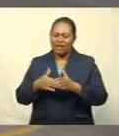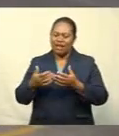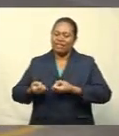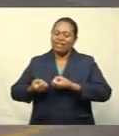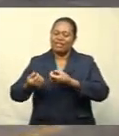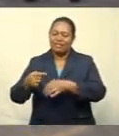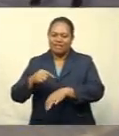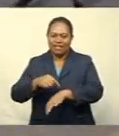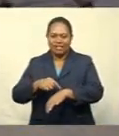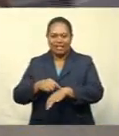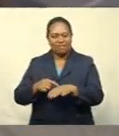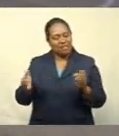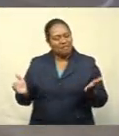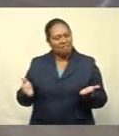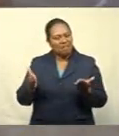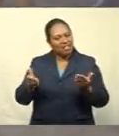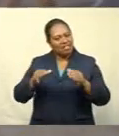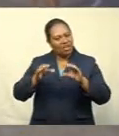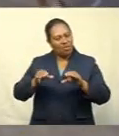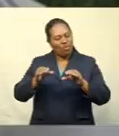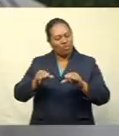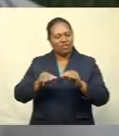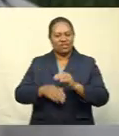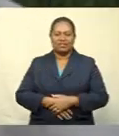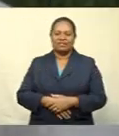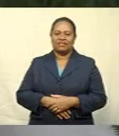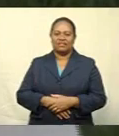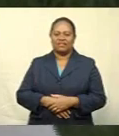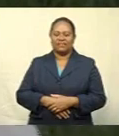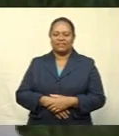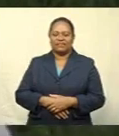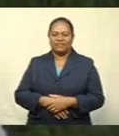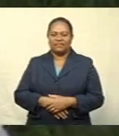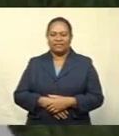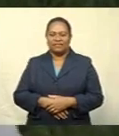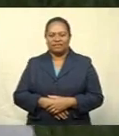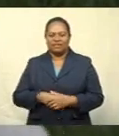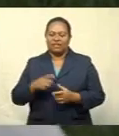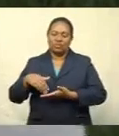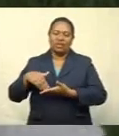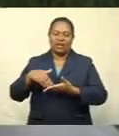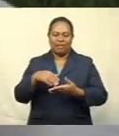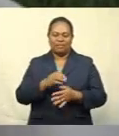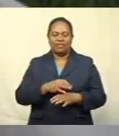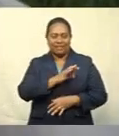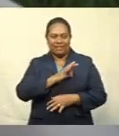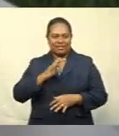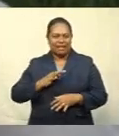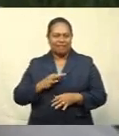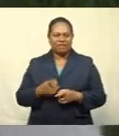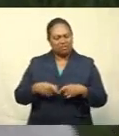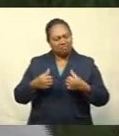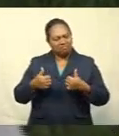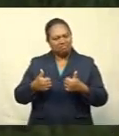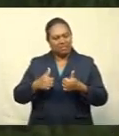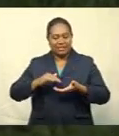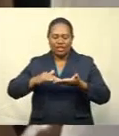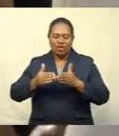If they're not playing, they're coaching. If not, they're on the bench helping with the officials, but everyone's involved. It's a community